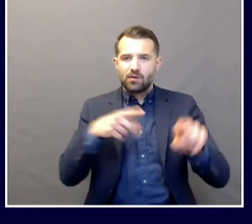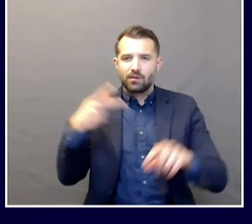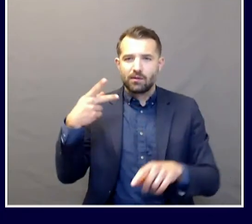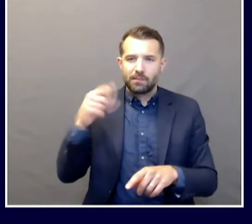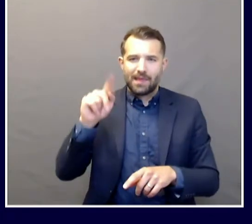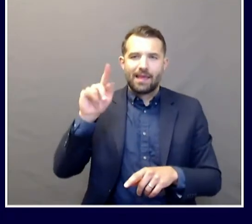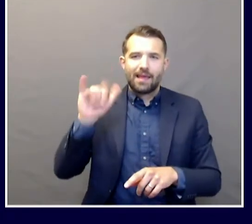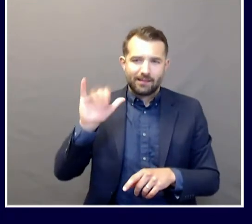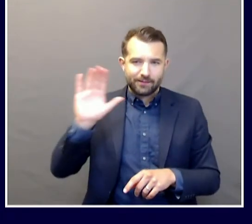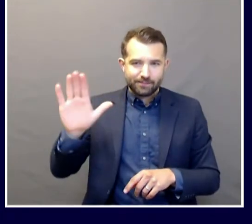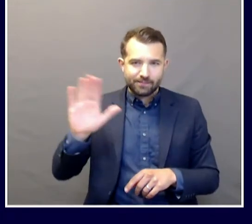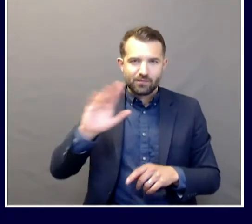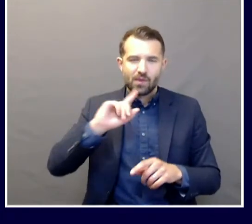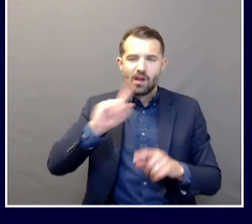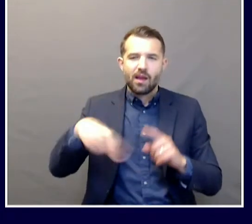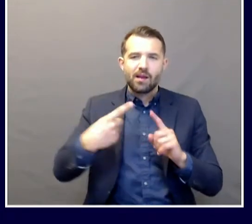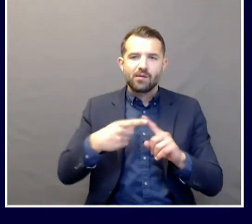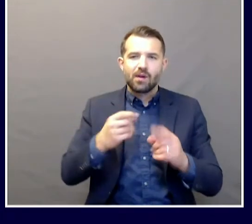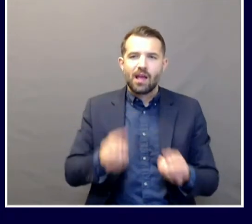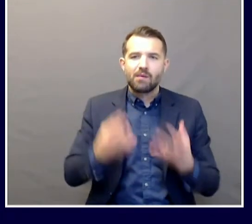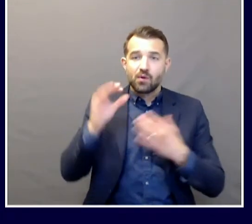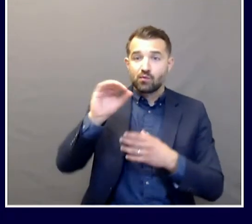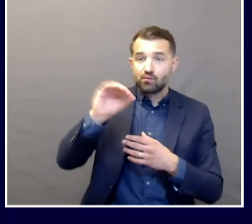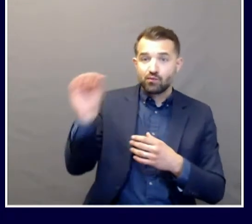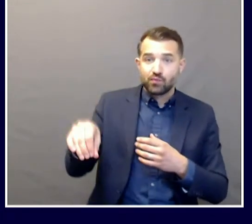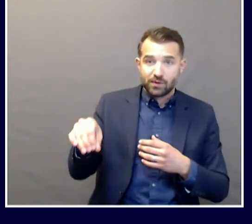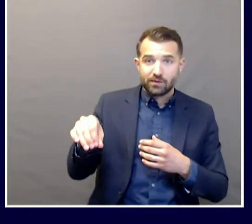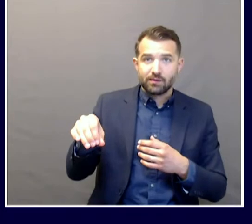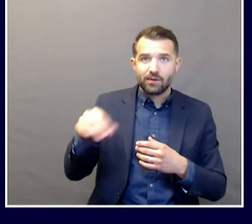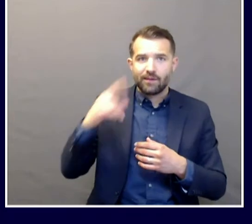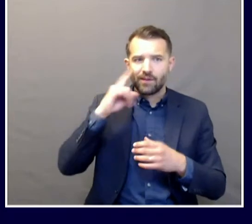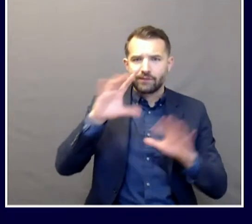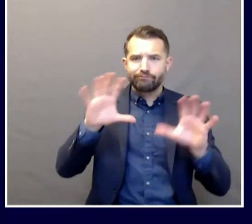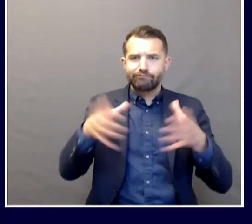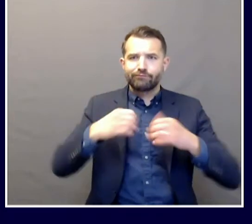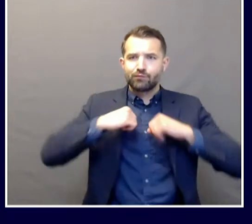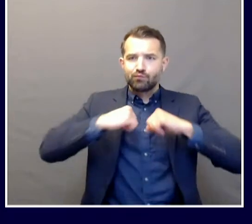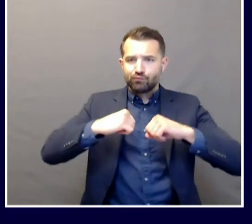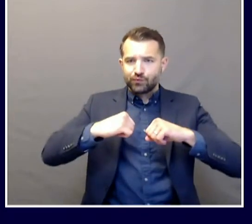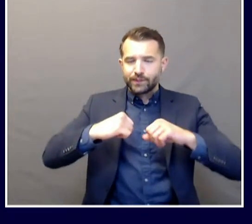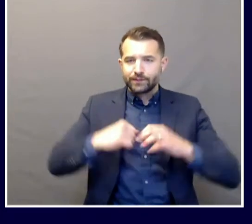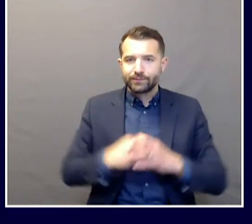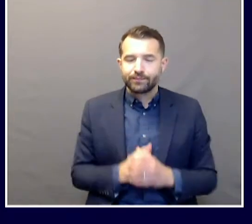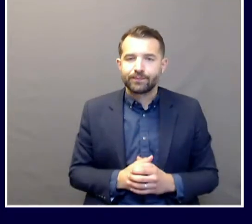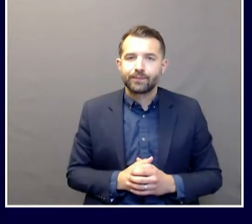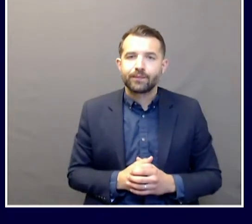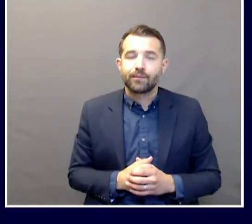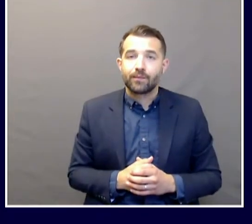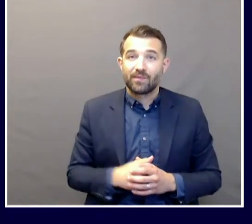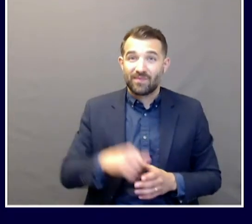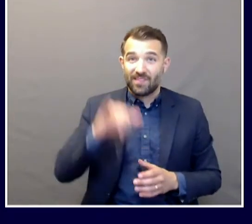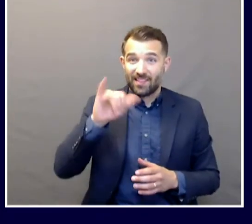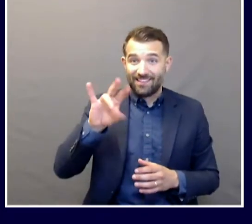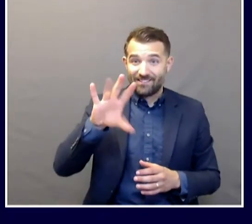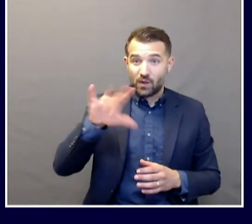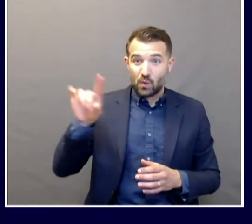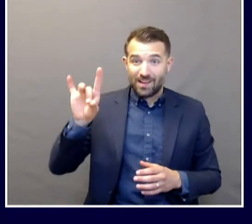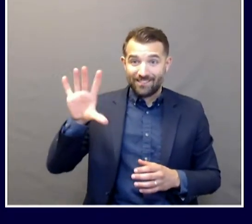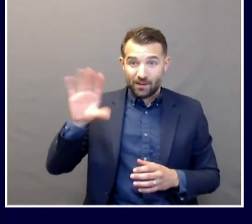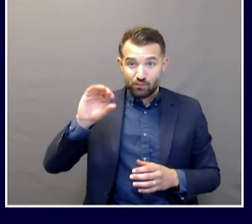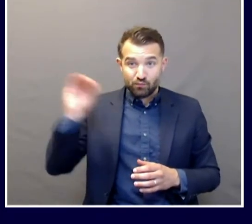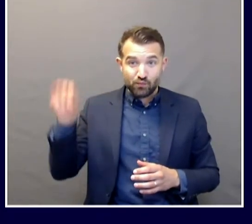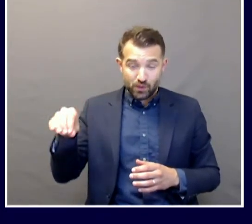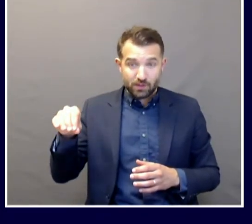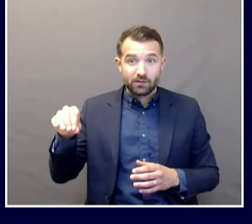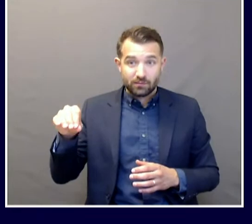that 75 to 85% range, will you be including people who have had COVID but have not had the vaccine?